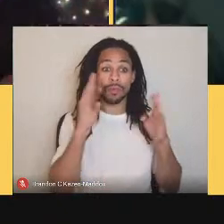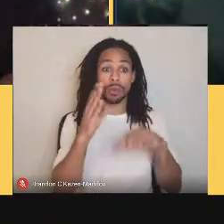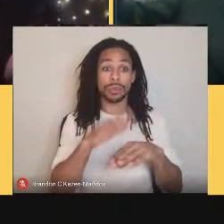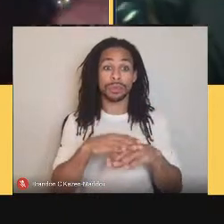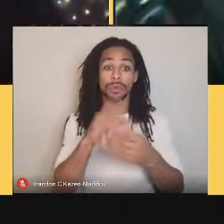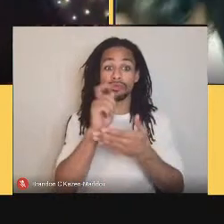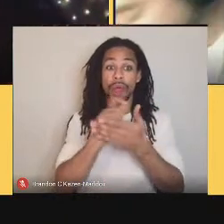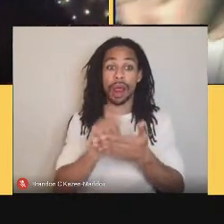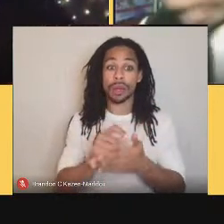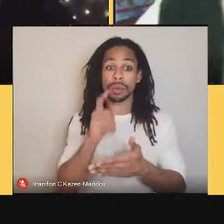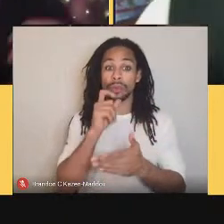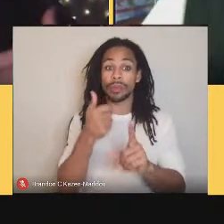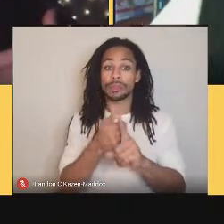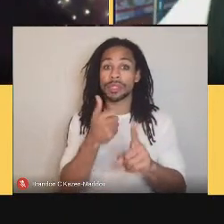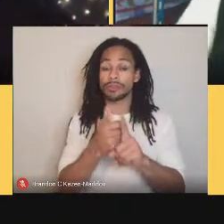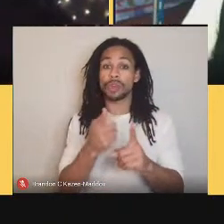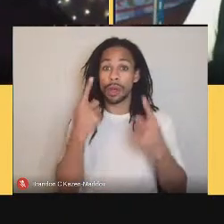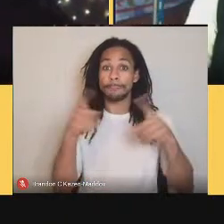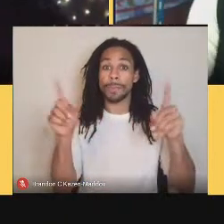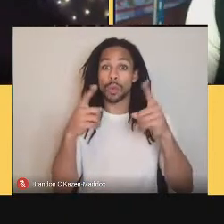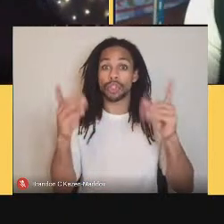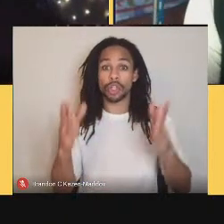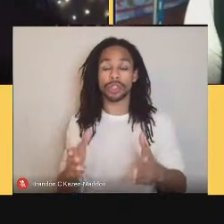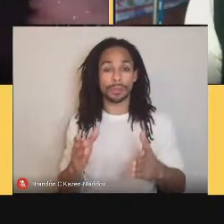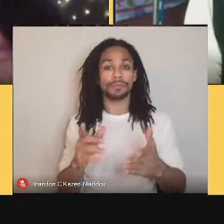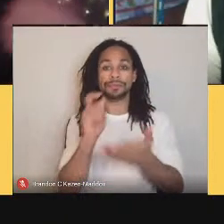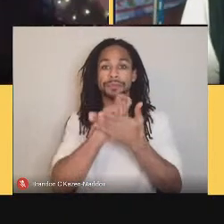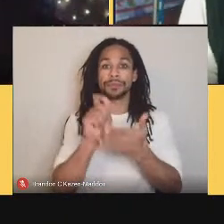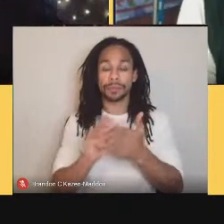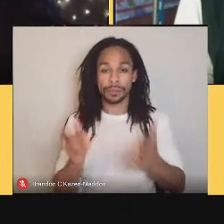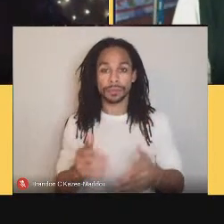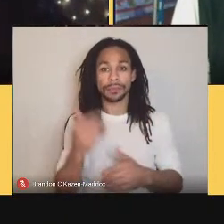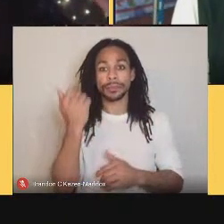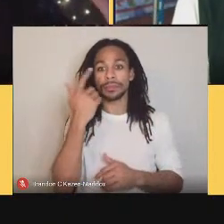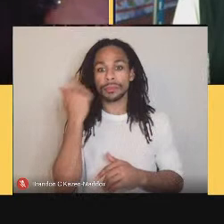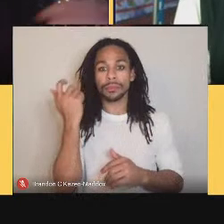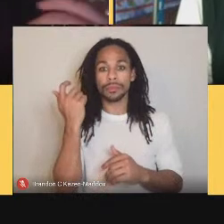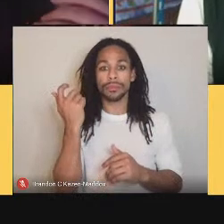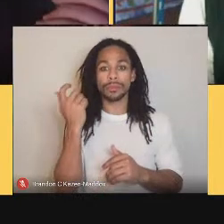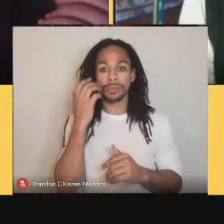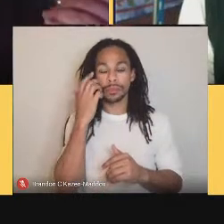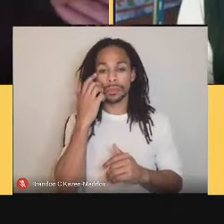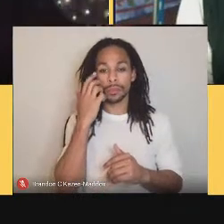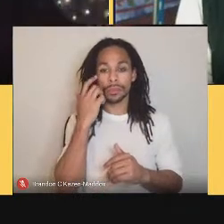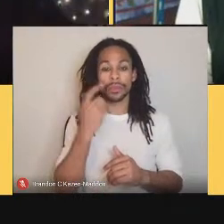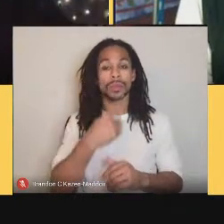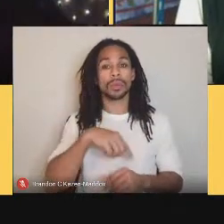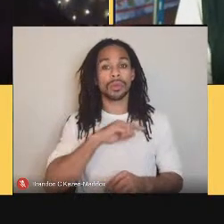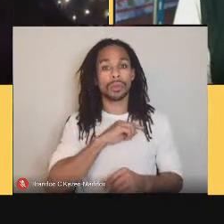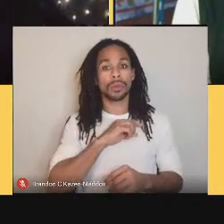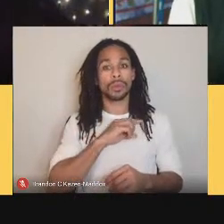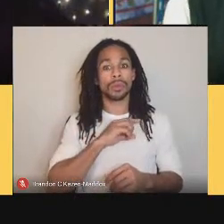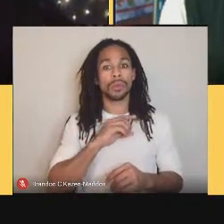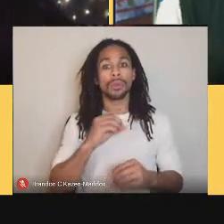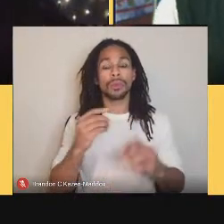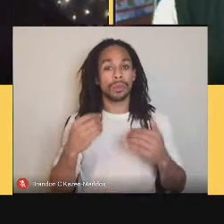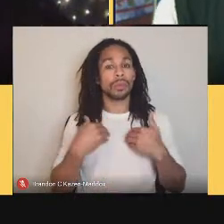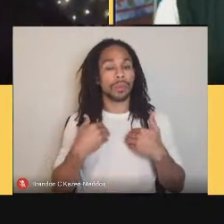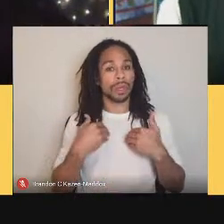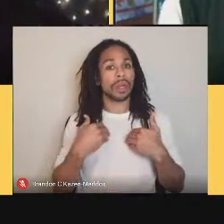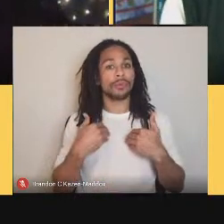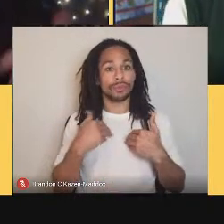aren't composers, right? Because we have motifs in writing, right? We have aspects that we ground our storytelling